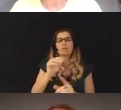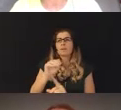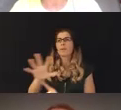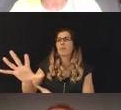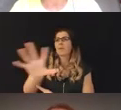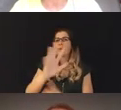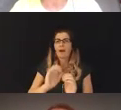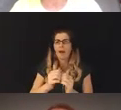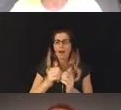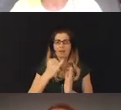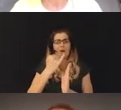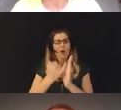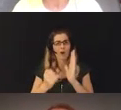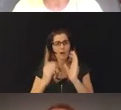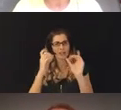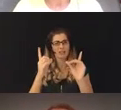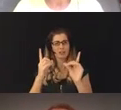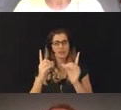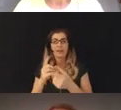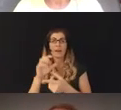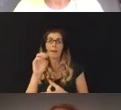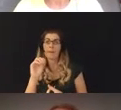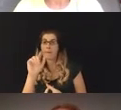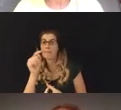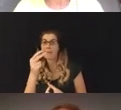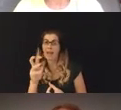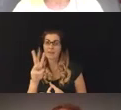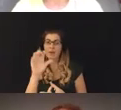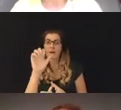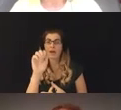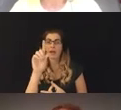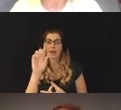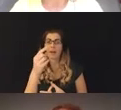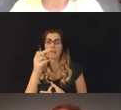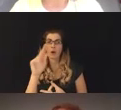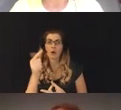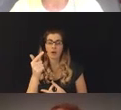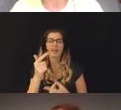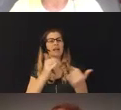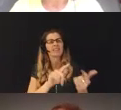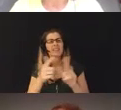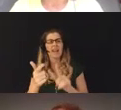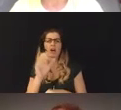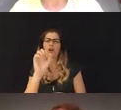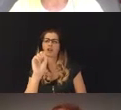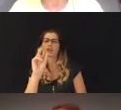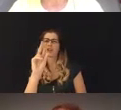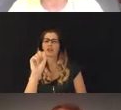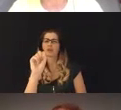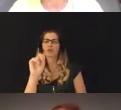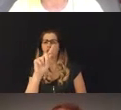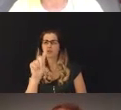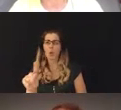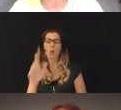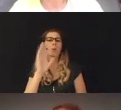and will be led by Matthew Adelberg. I'll now turn things over to our producer, Susan Zoll, for a brief review of